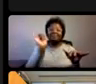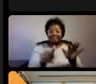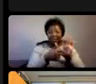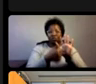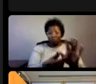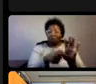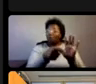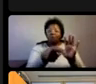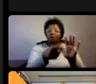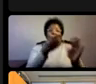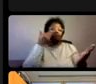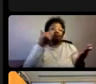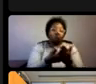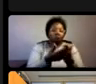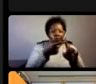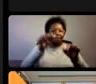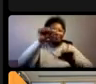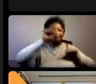right? So next slide.